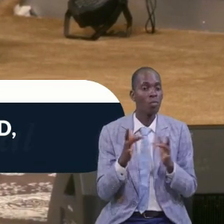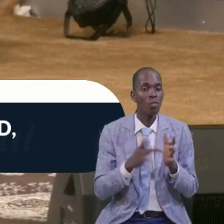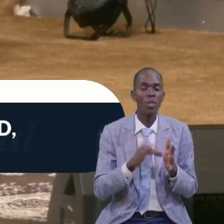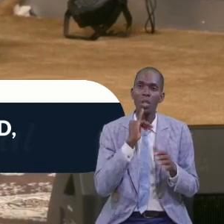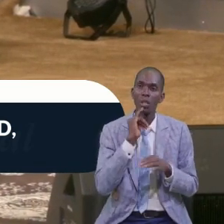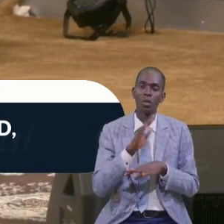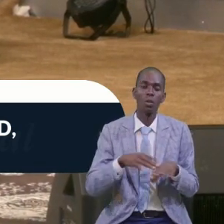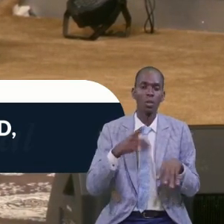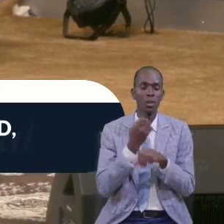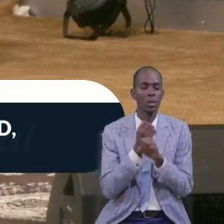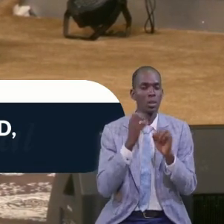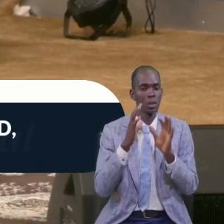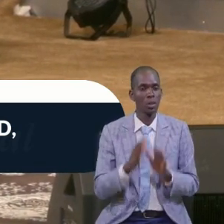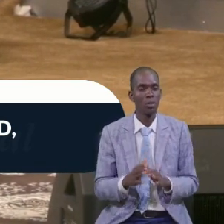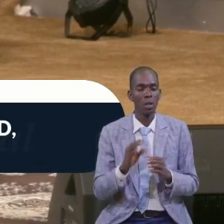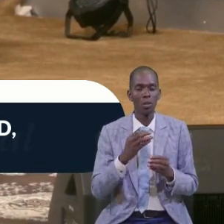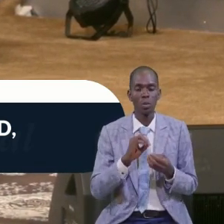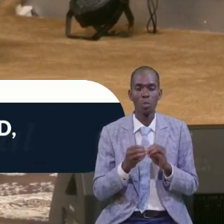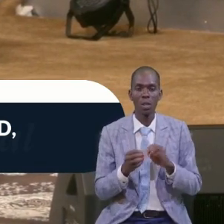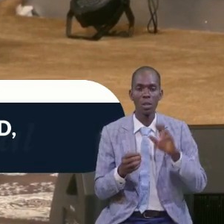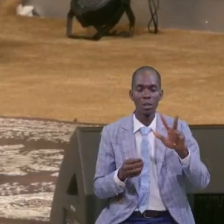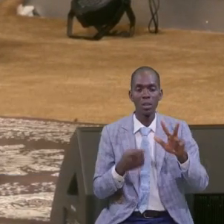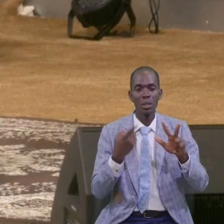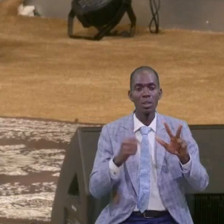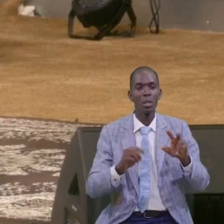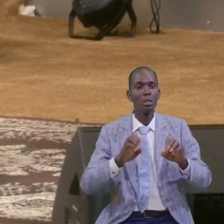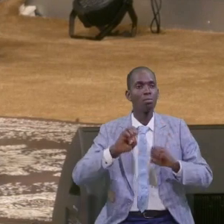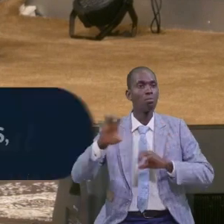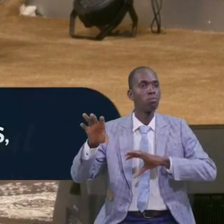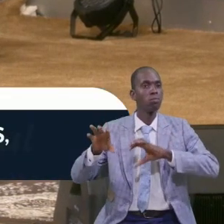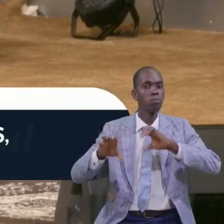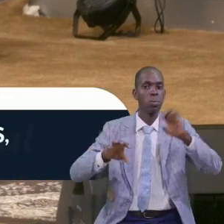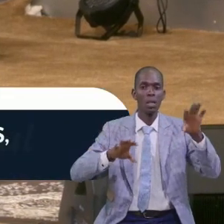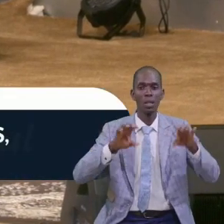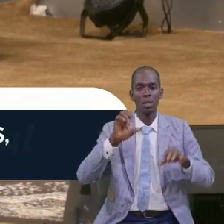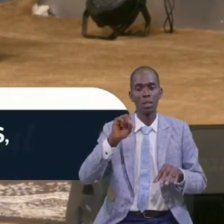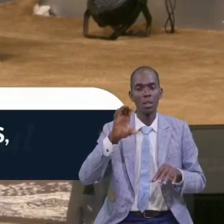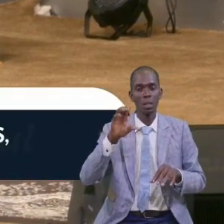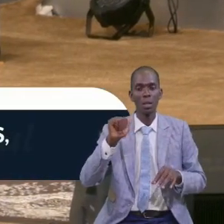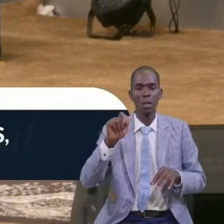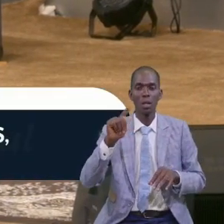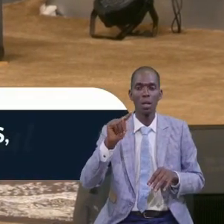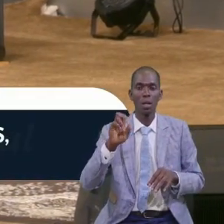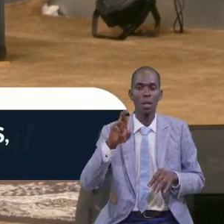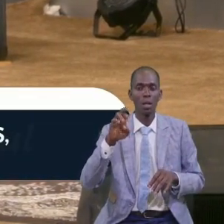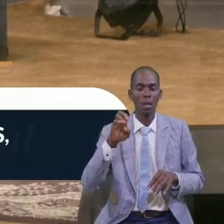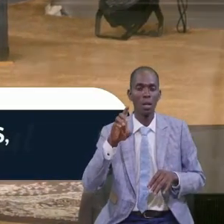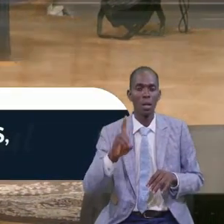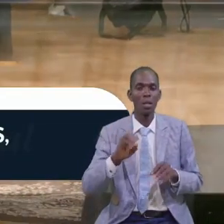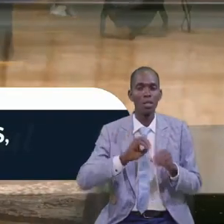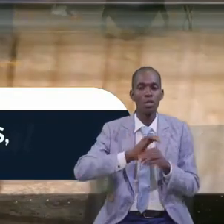And then number three, the scattered in all lands.